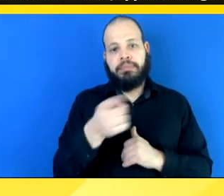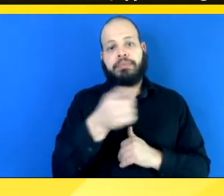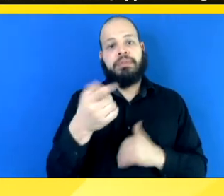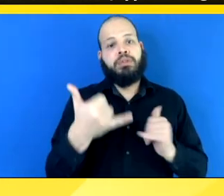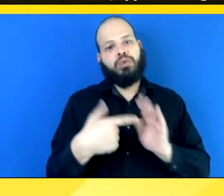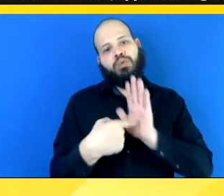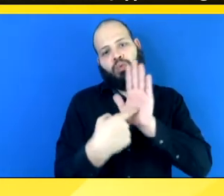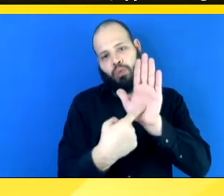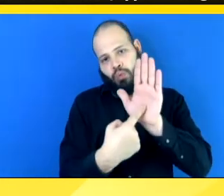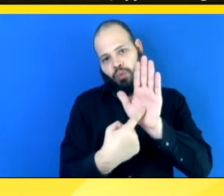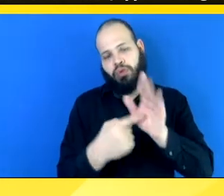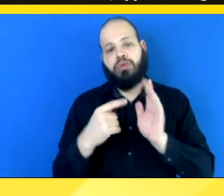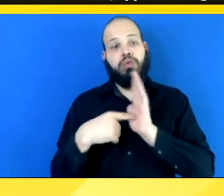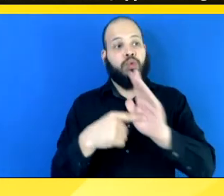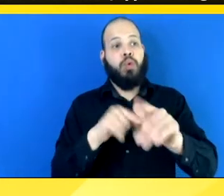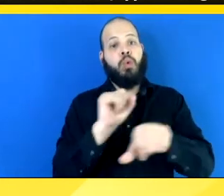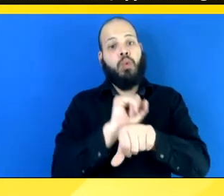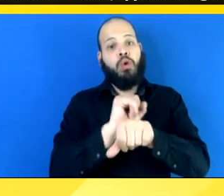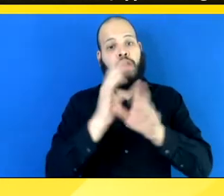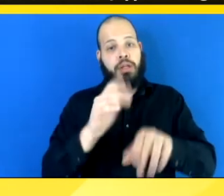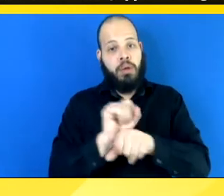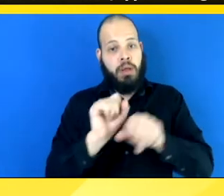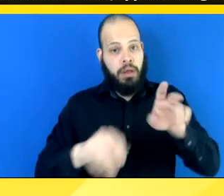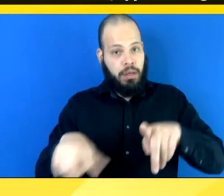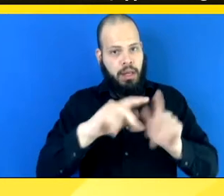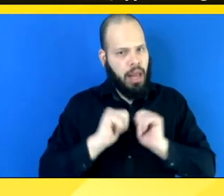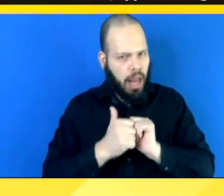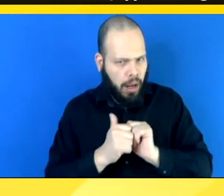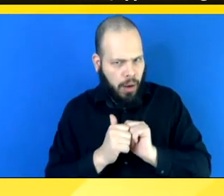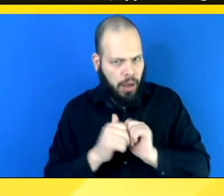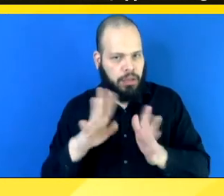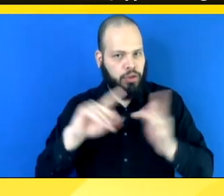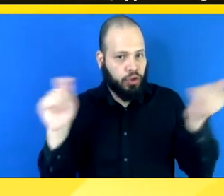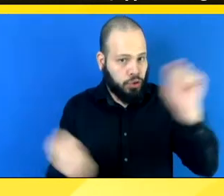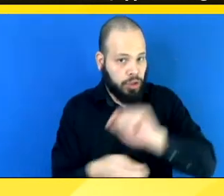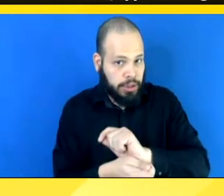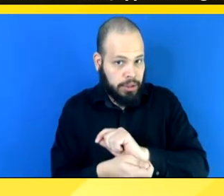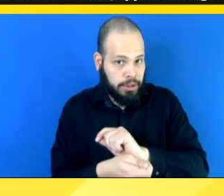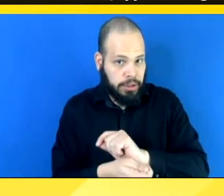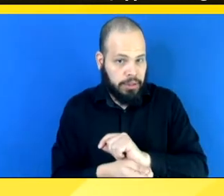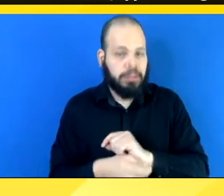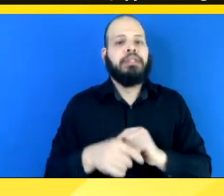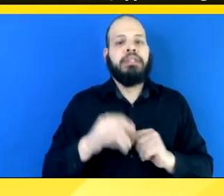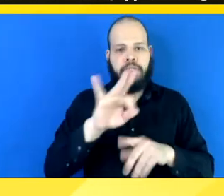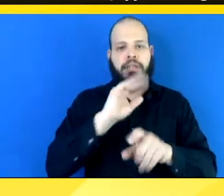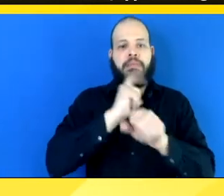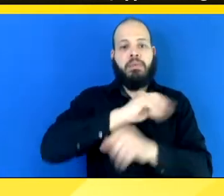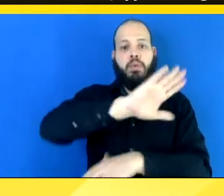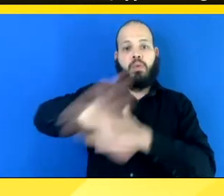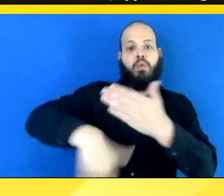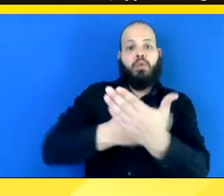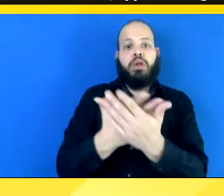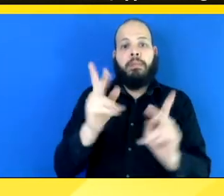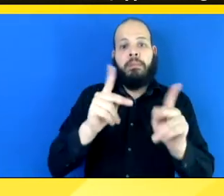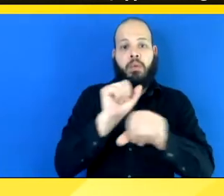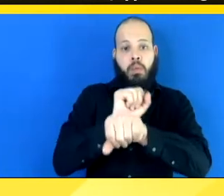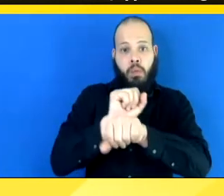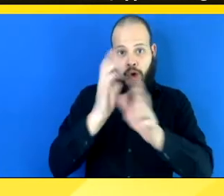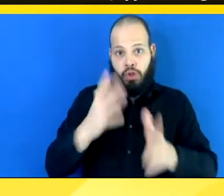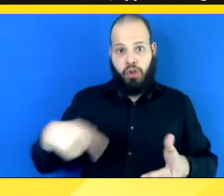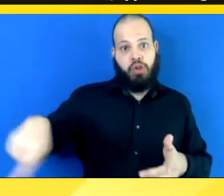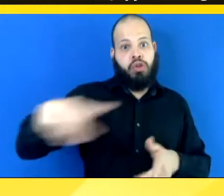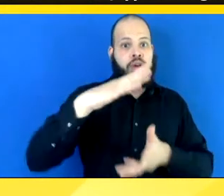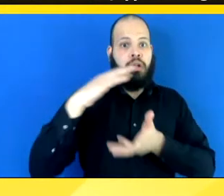is in solidarity. And we stand with you now and always, and we are going to be there one day longer, one